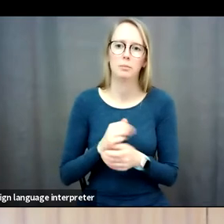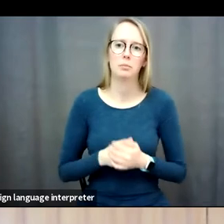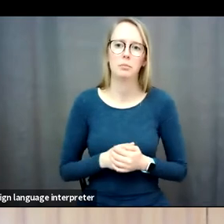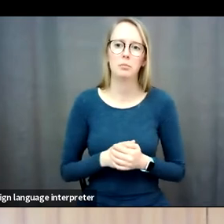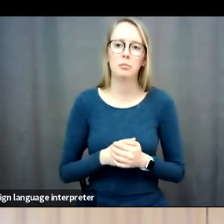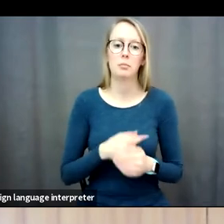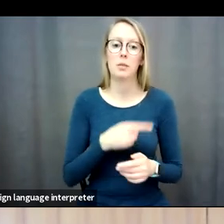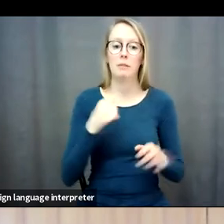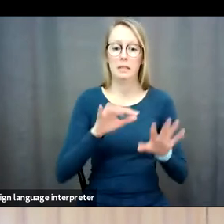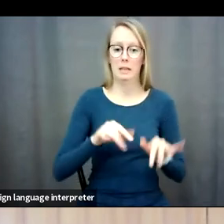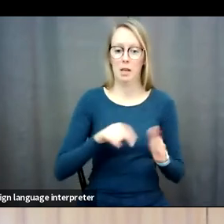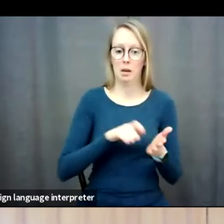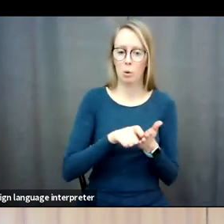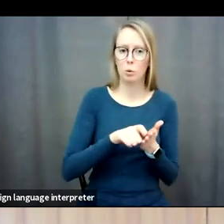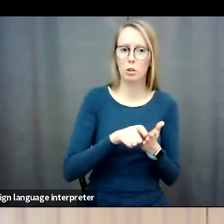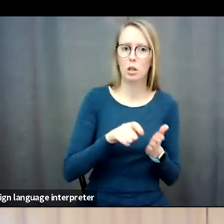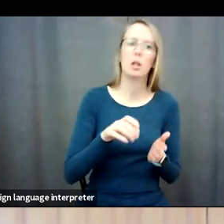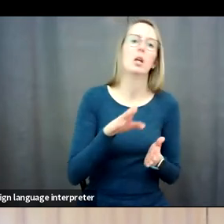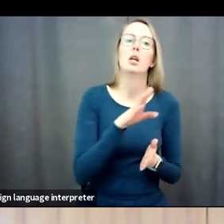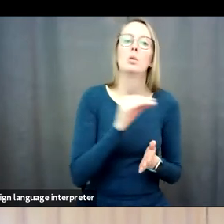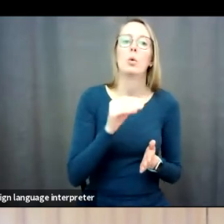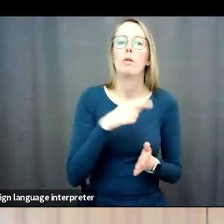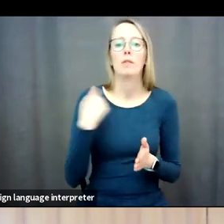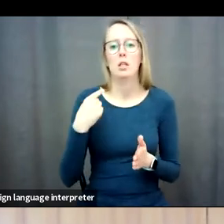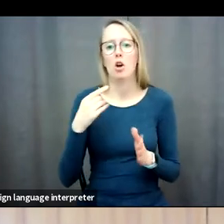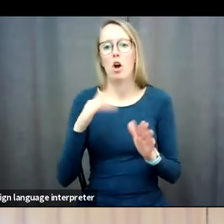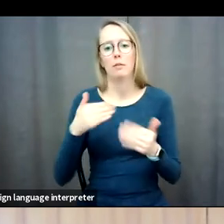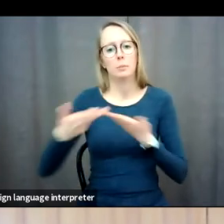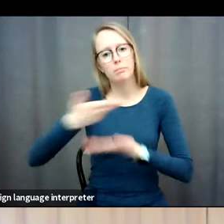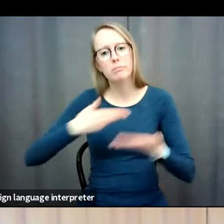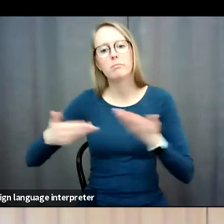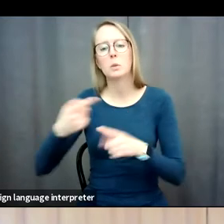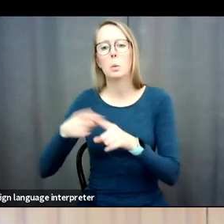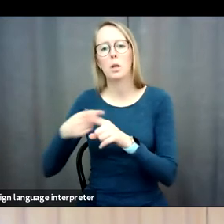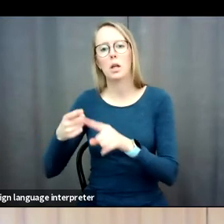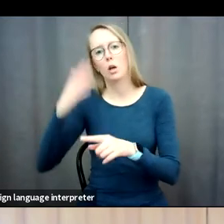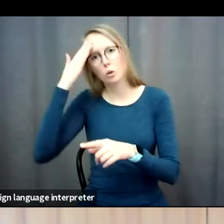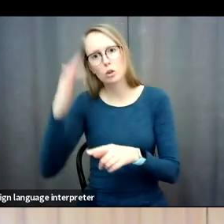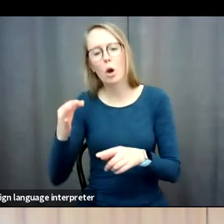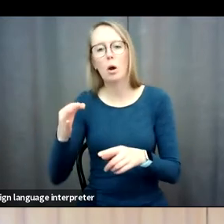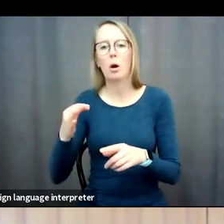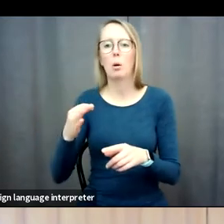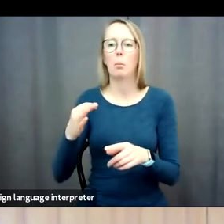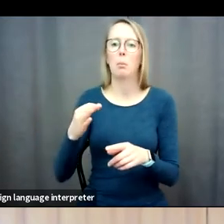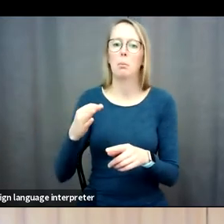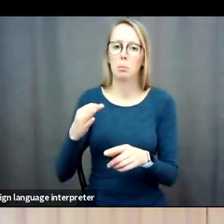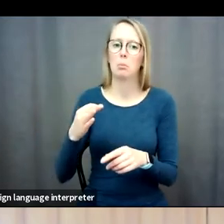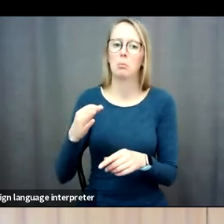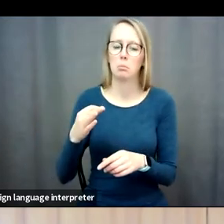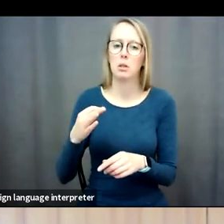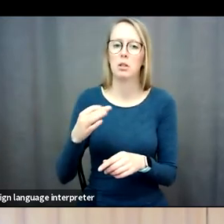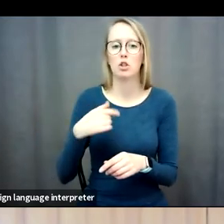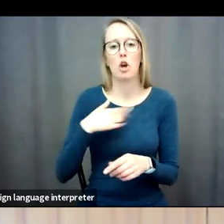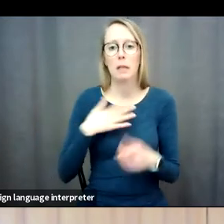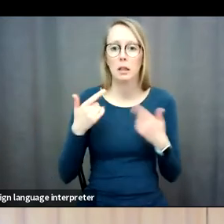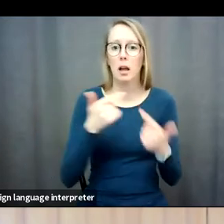writing this report, Nordic experts and youth delegates have shared so much knowledge and expert with us. I would like to use this opportunity to thank